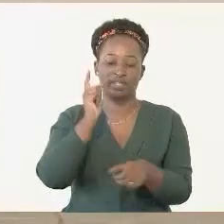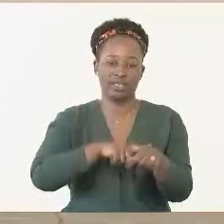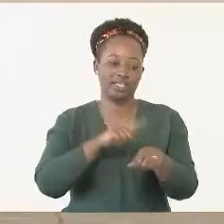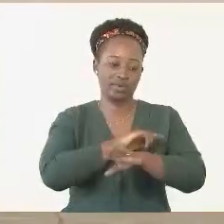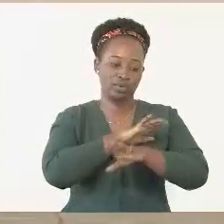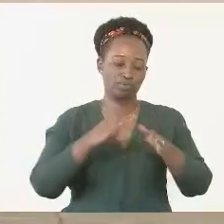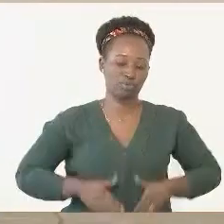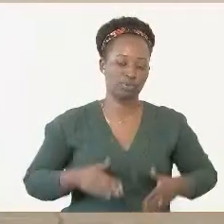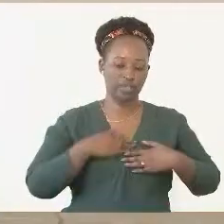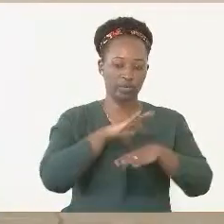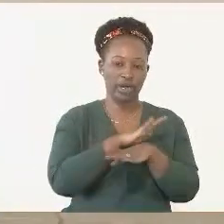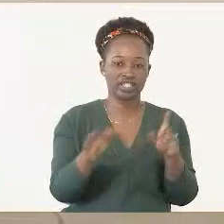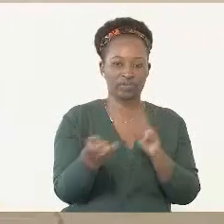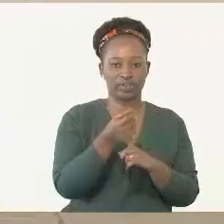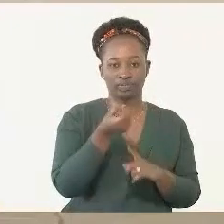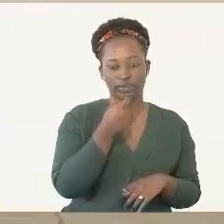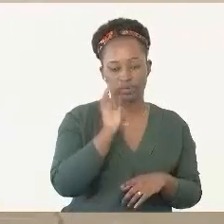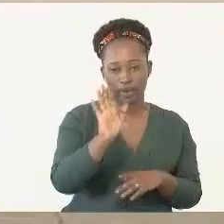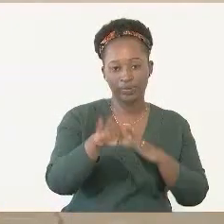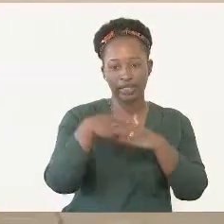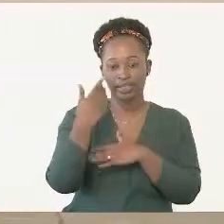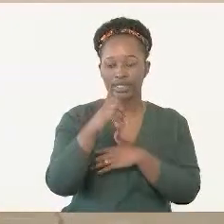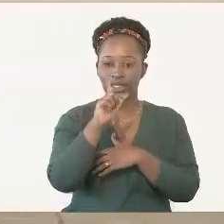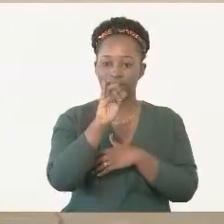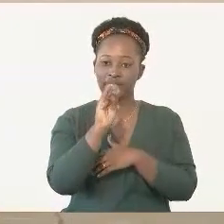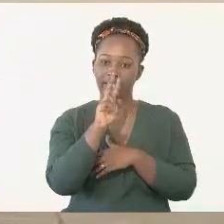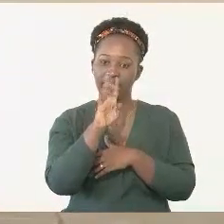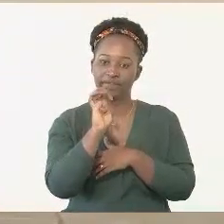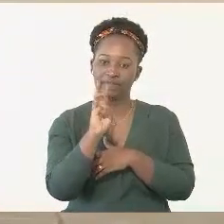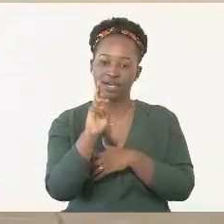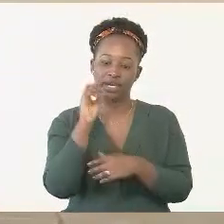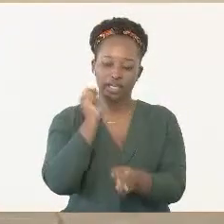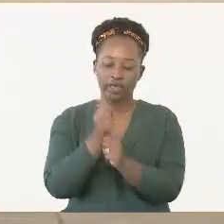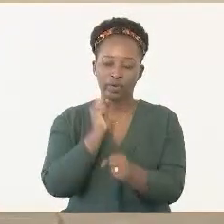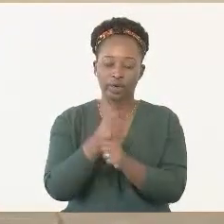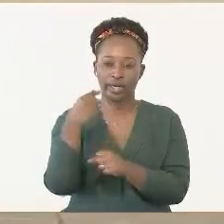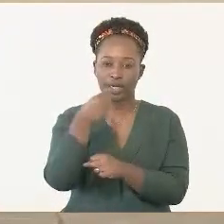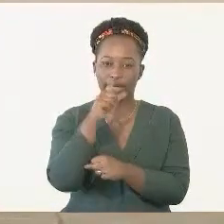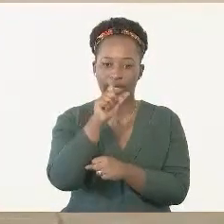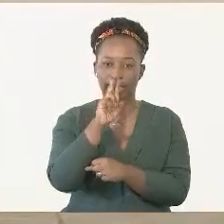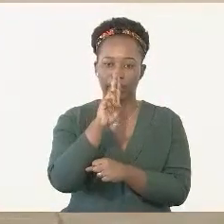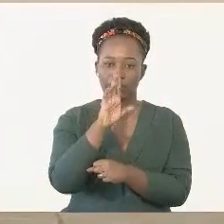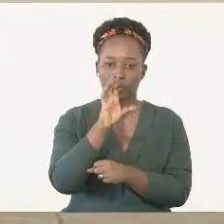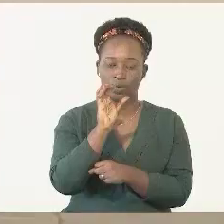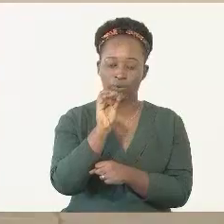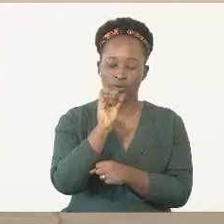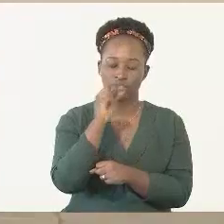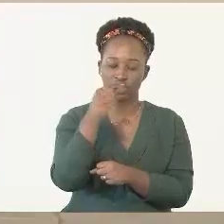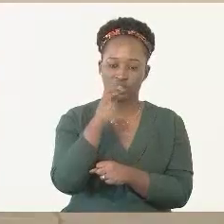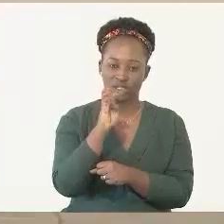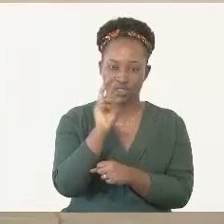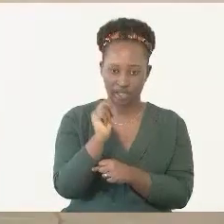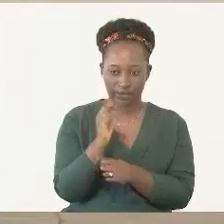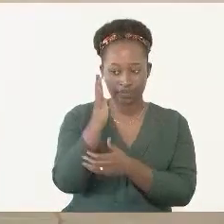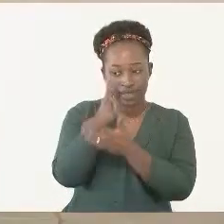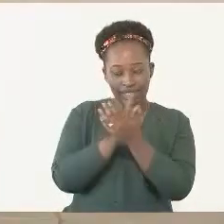to glycogen, and then glycogen can be stored. Some vitamins are stored in the liver. The